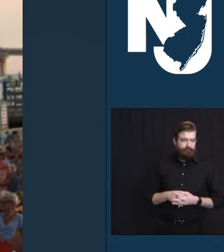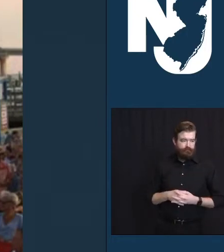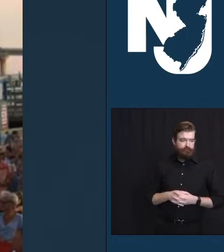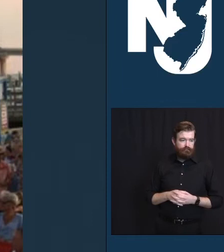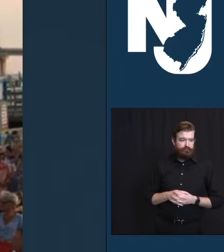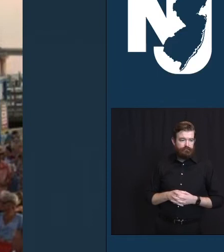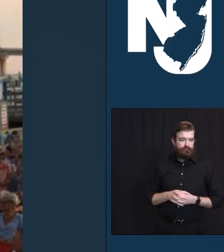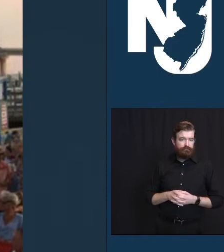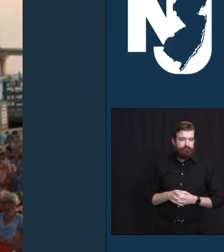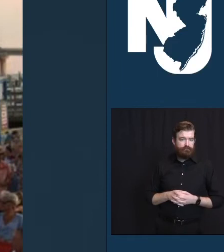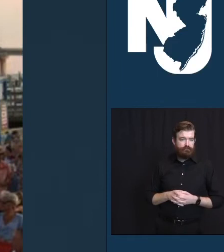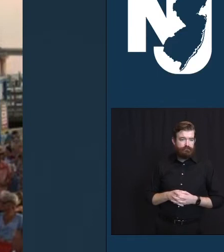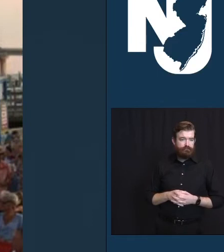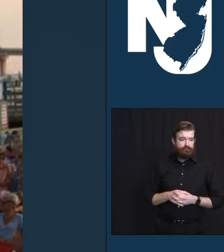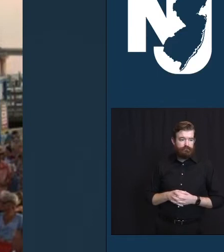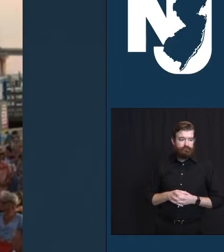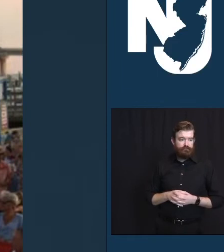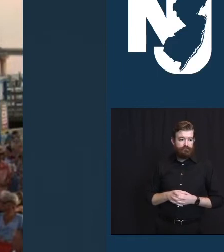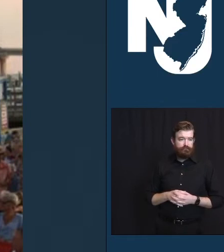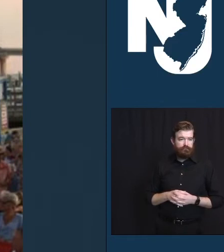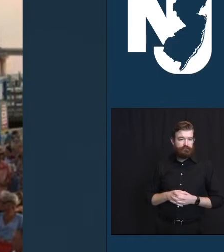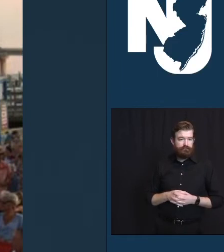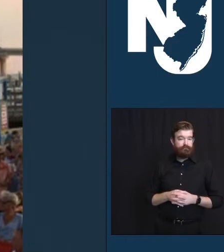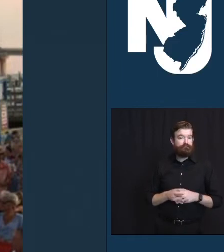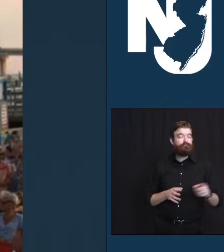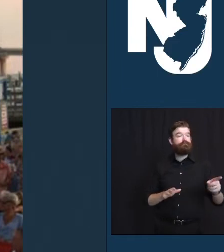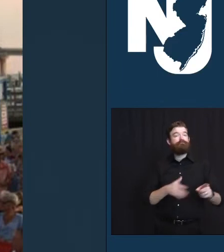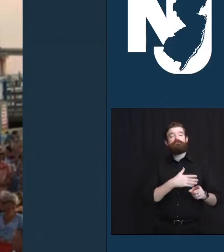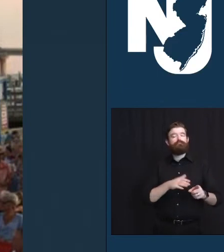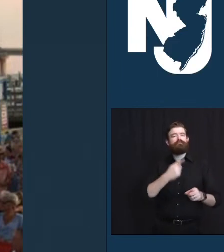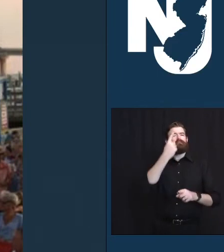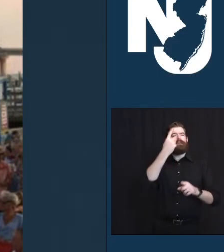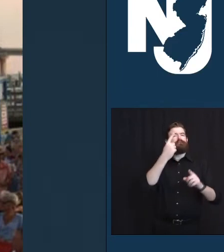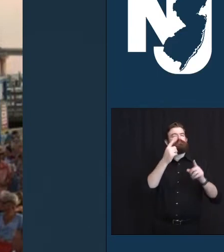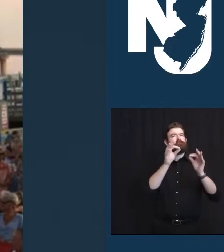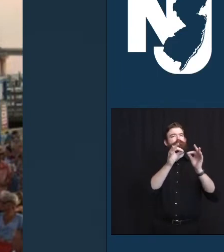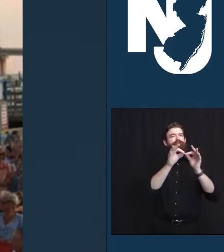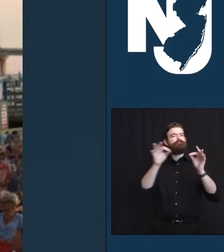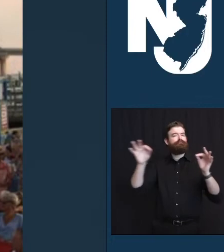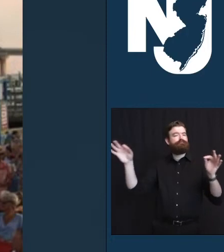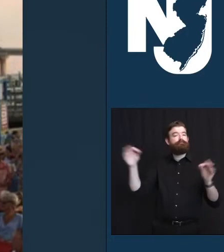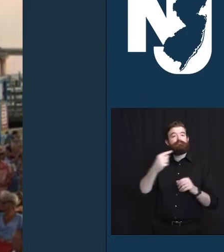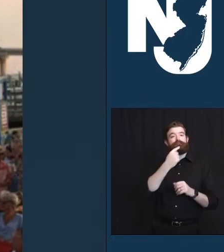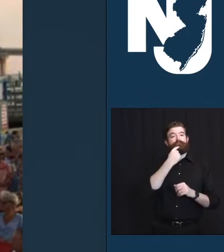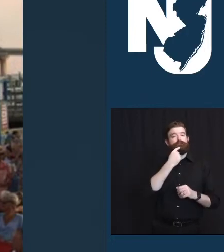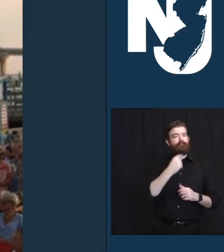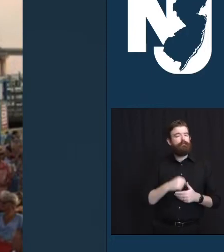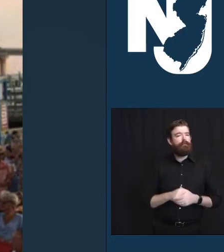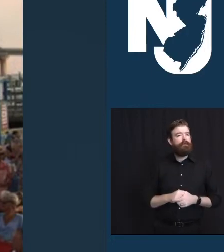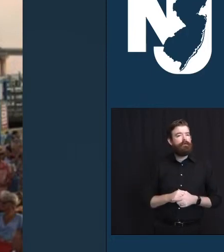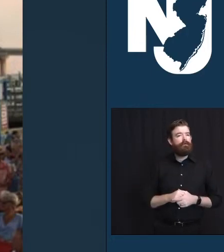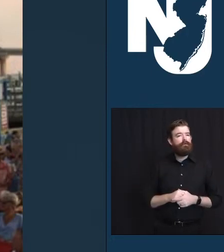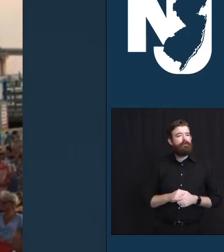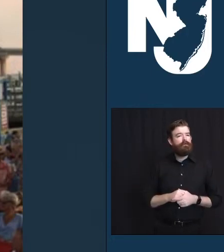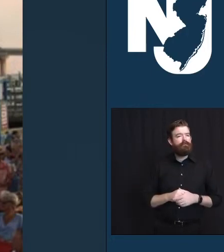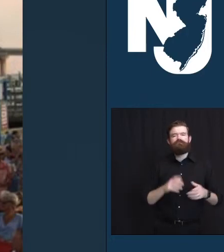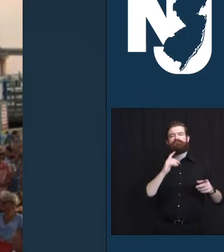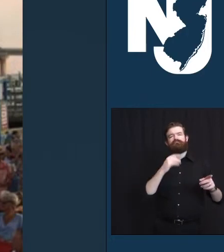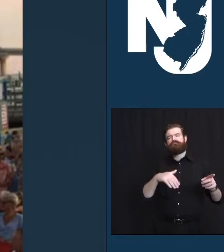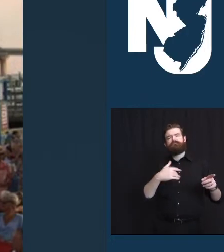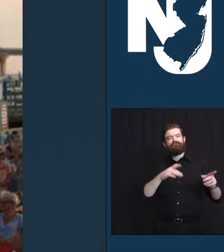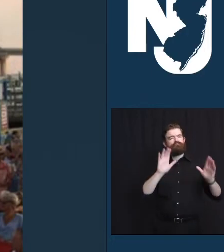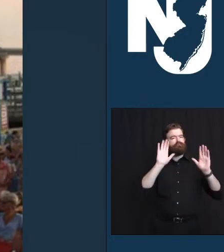but I found stoplights instead. Kenny never found any stoplights. May God bless him and watch over him, and may his music